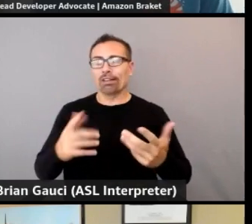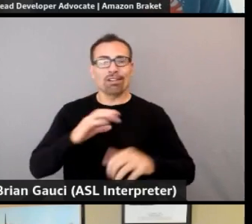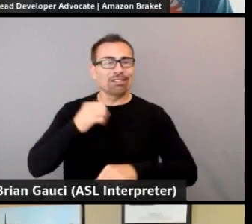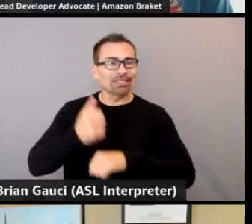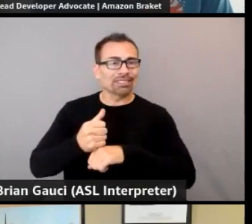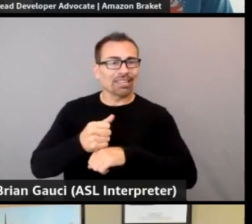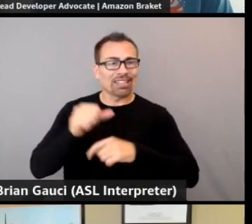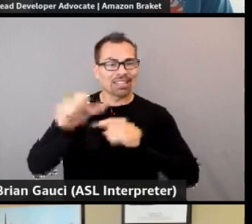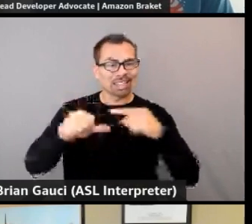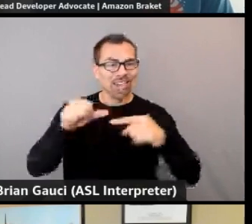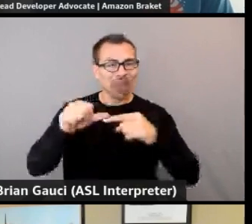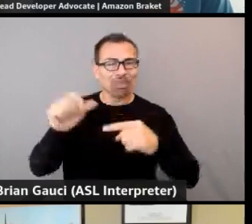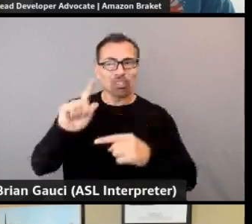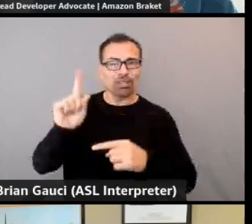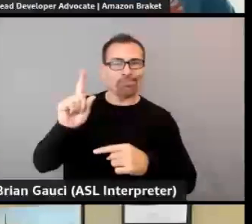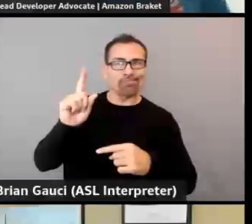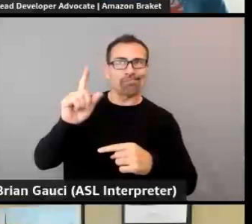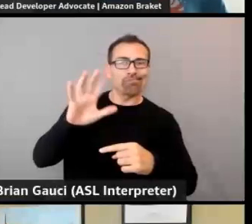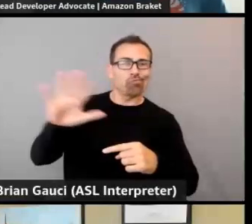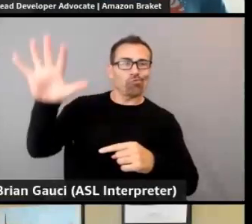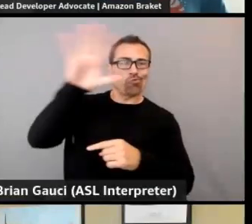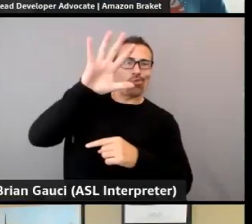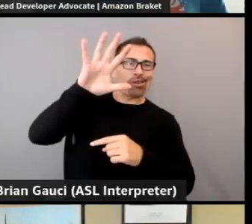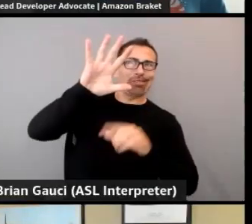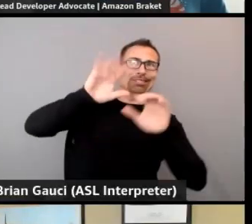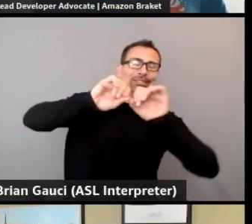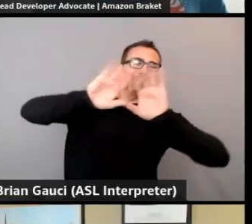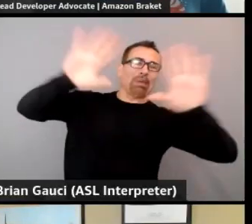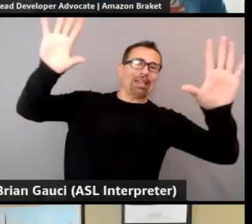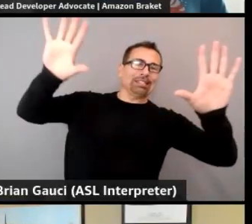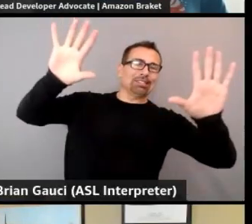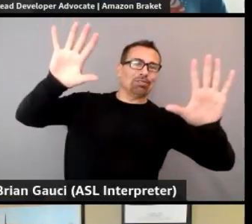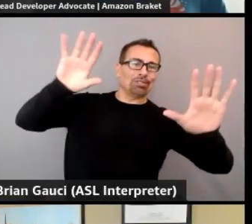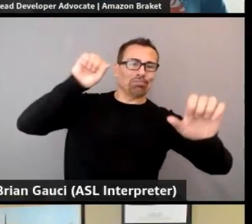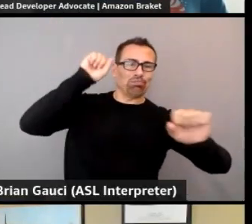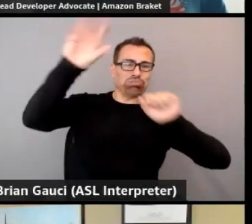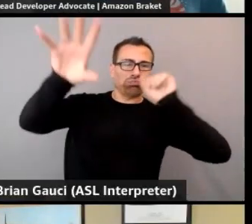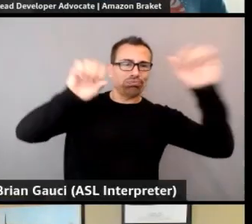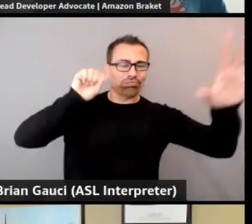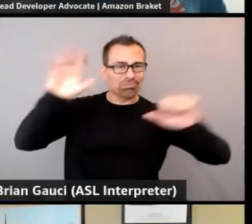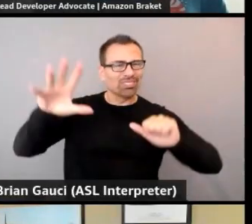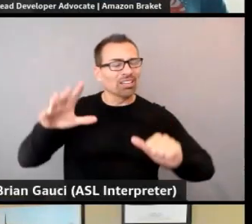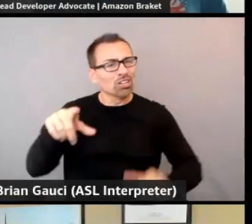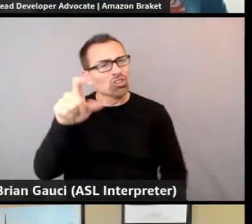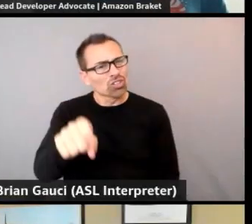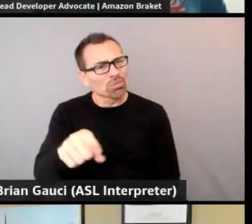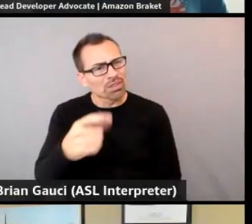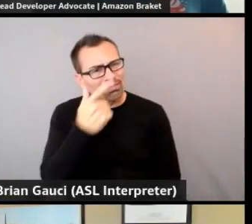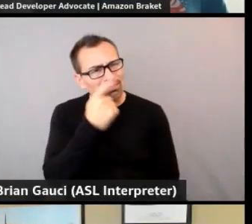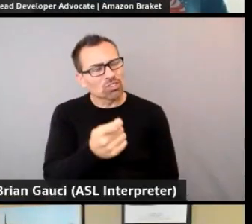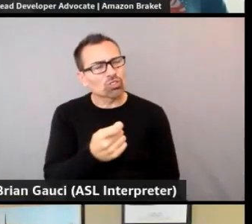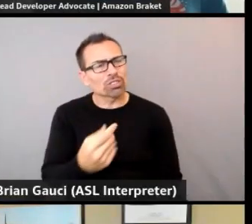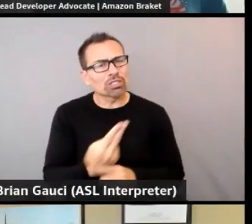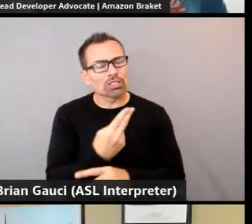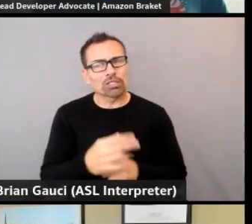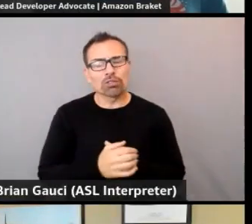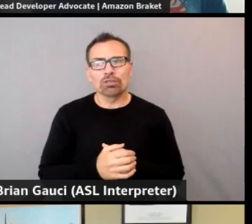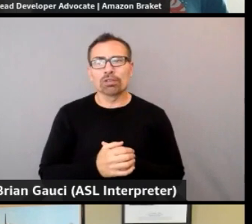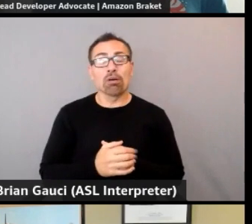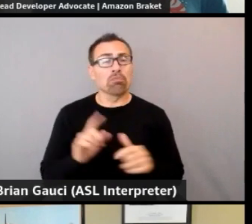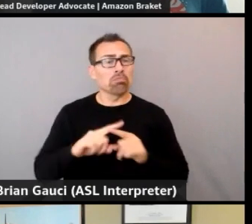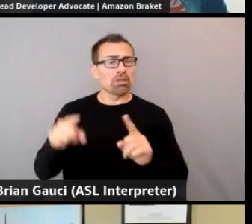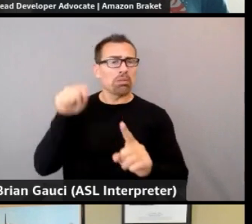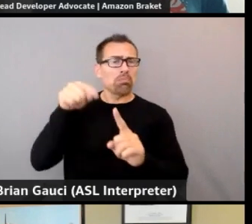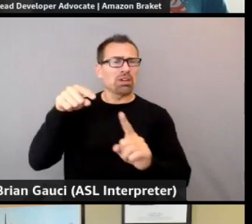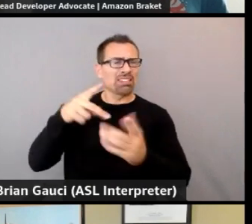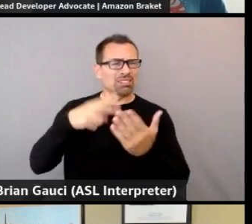atoms somewhere in space, I'm sure there must be an interesting use case. And part of the point of this whole project is to enable people to play